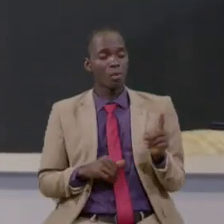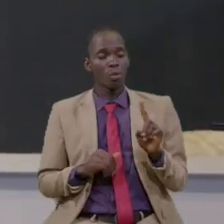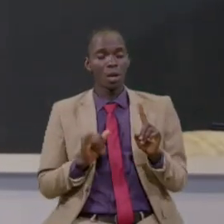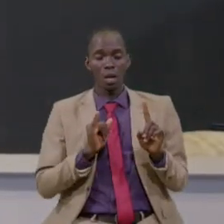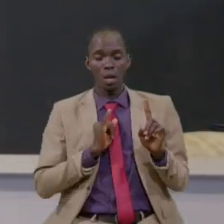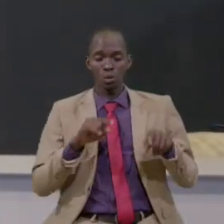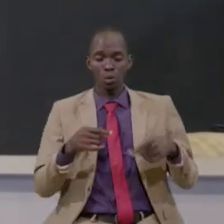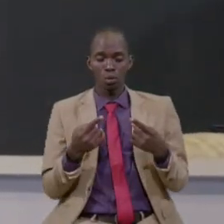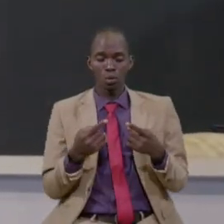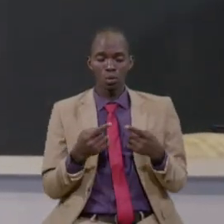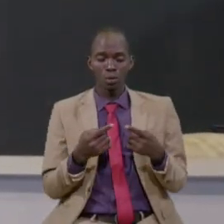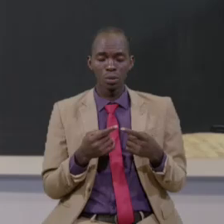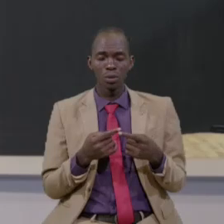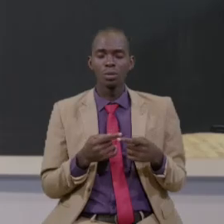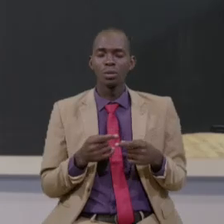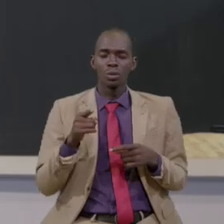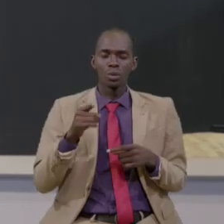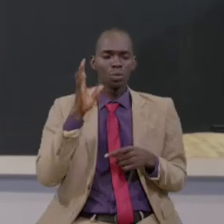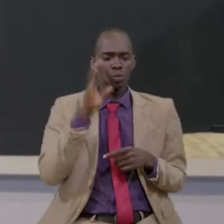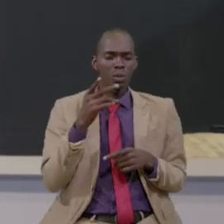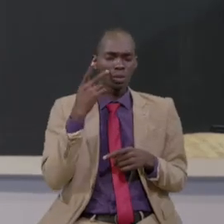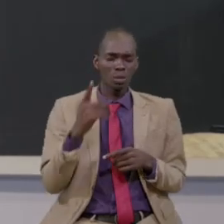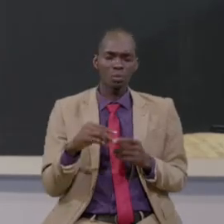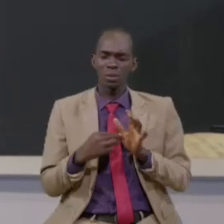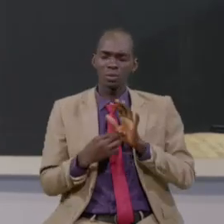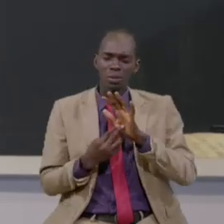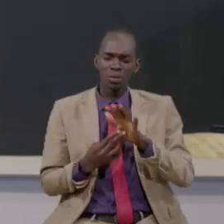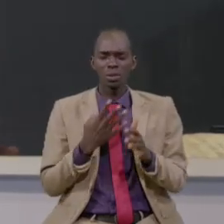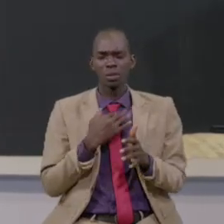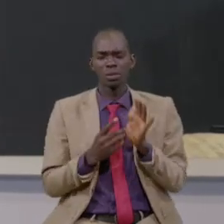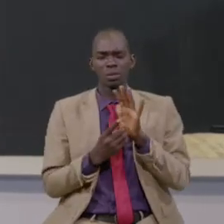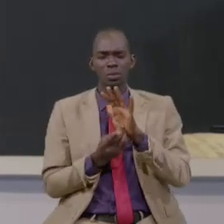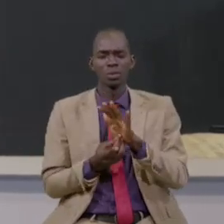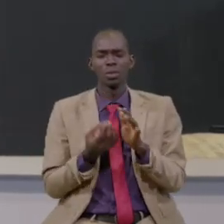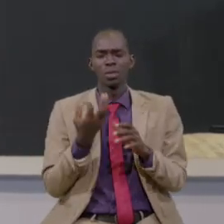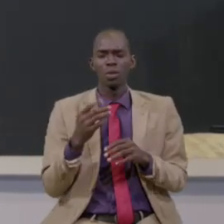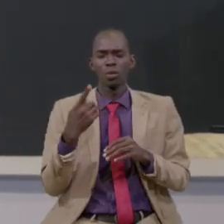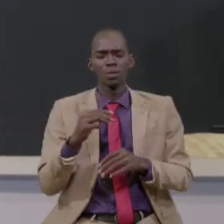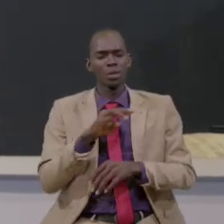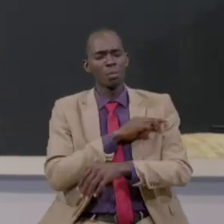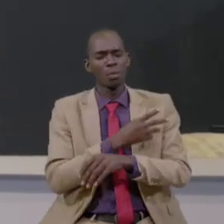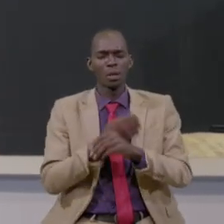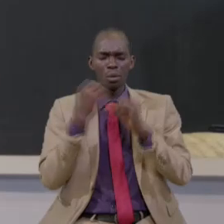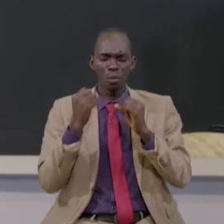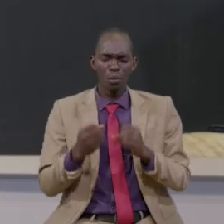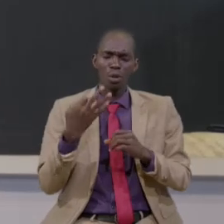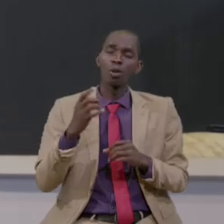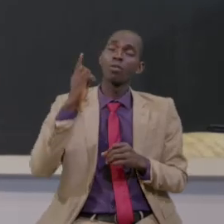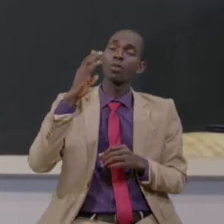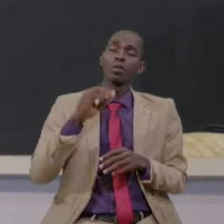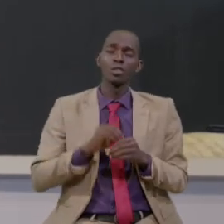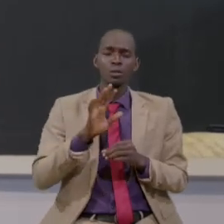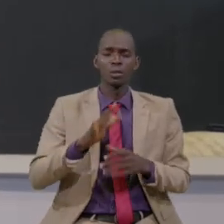the manifestation and demonstration of the mighty power of God in your life, in Jesus'